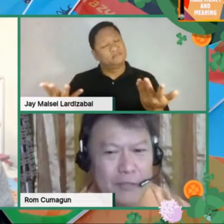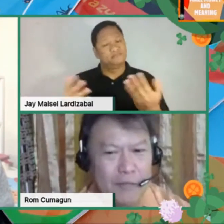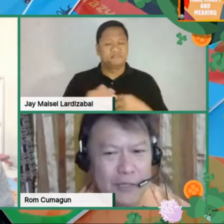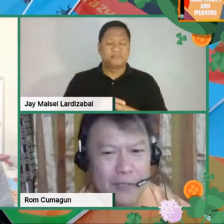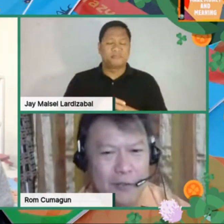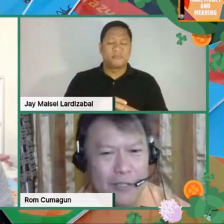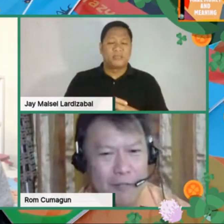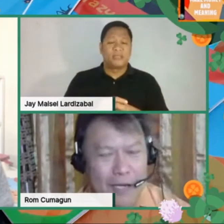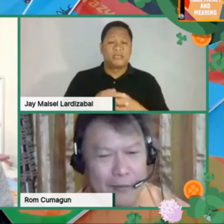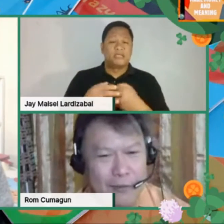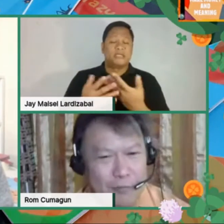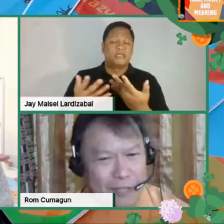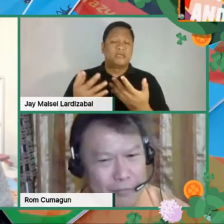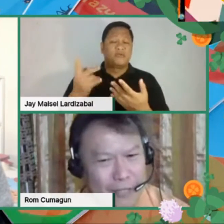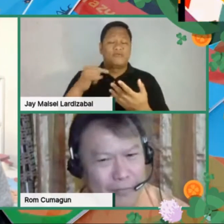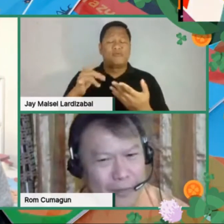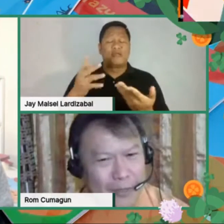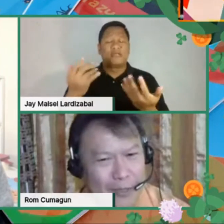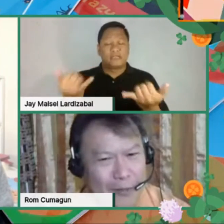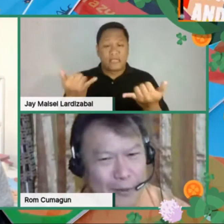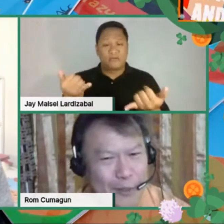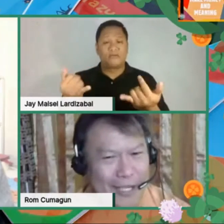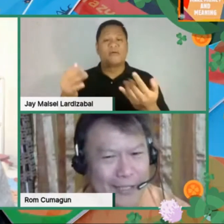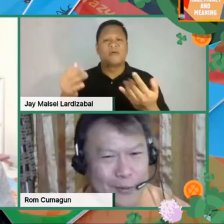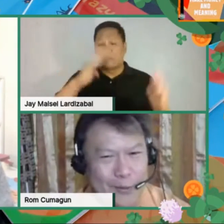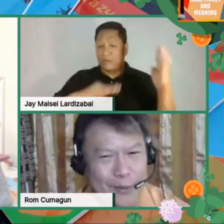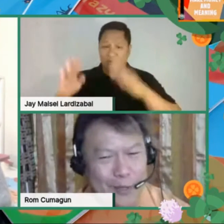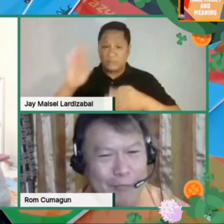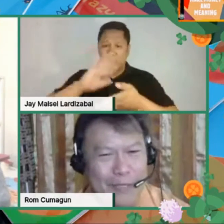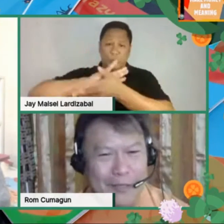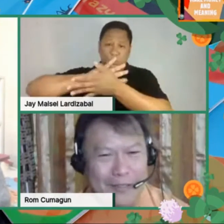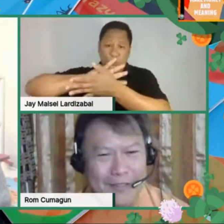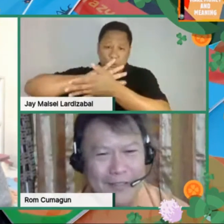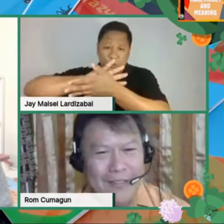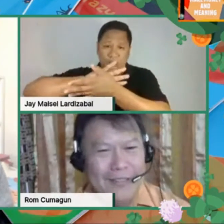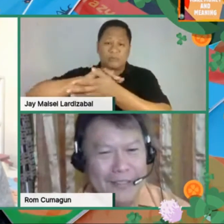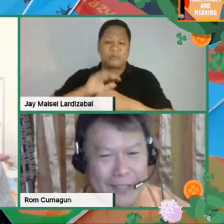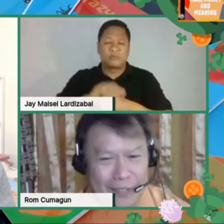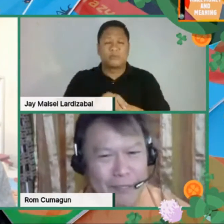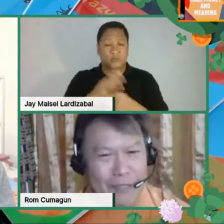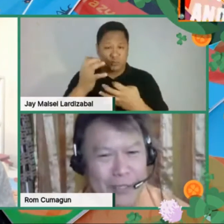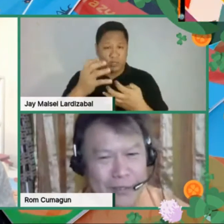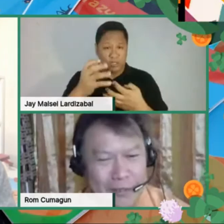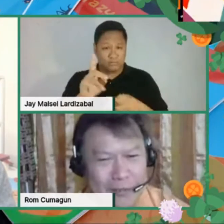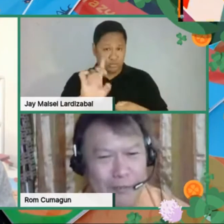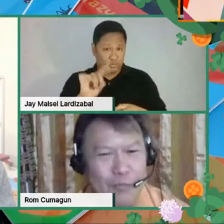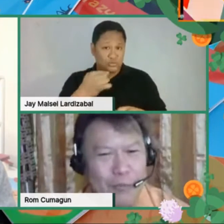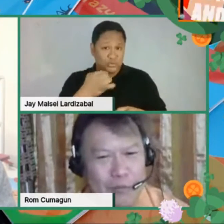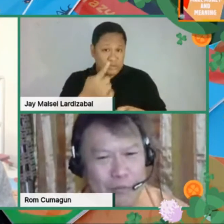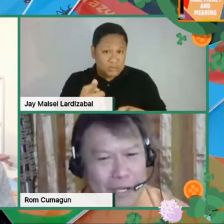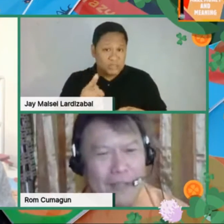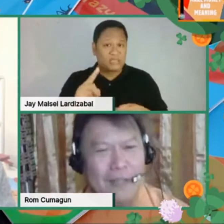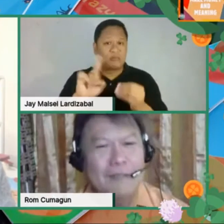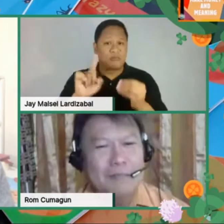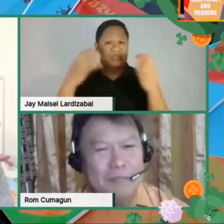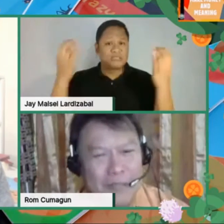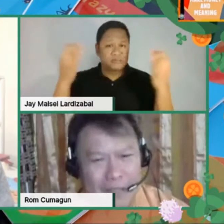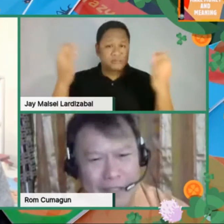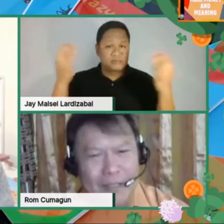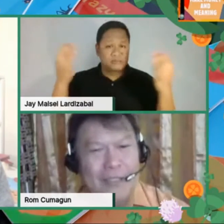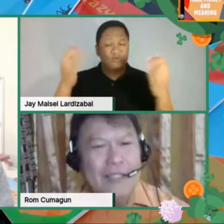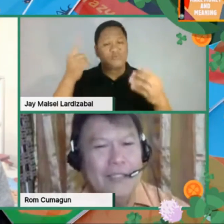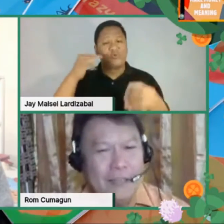in the midst of this coronavirus problem, would you like to comment on the celebrations of Women's